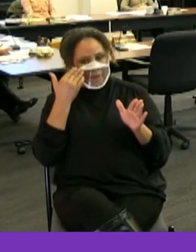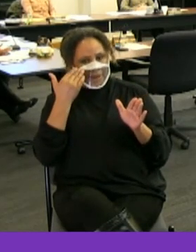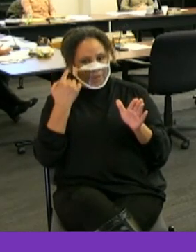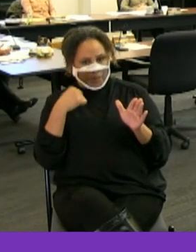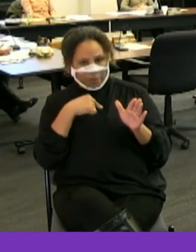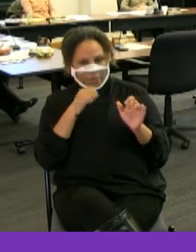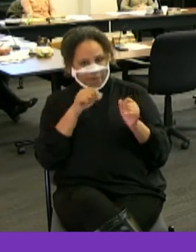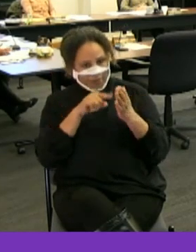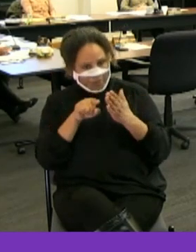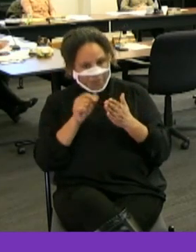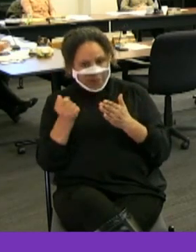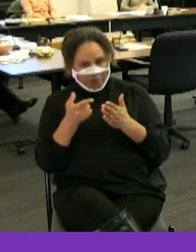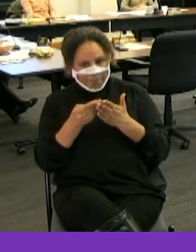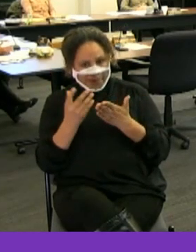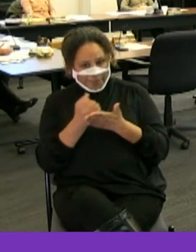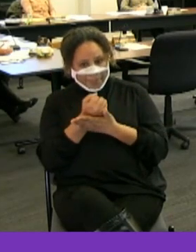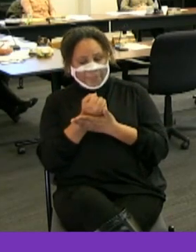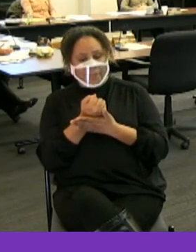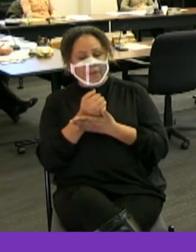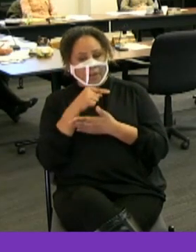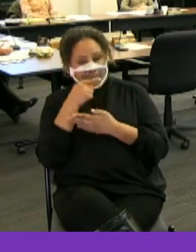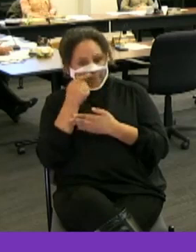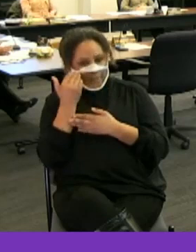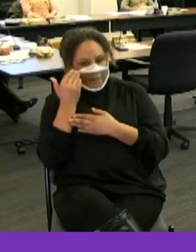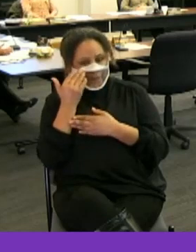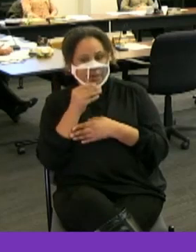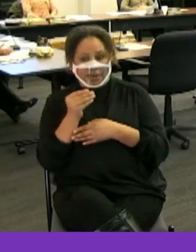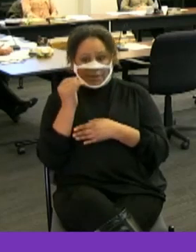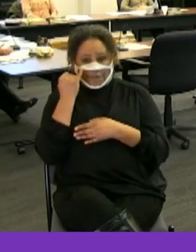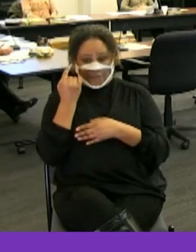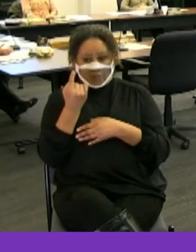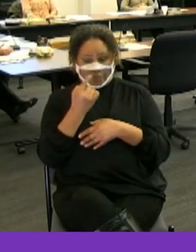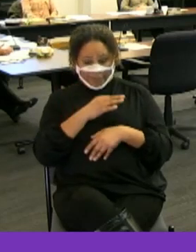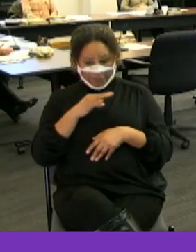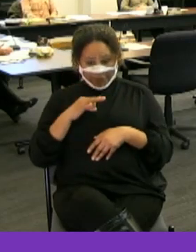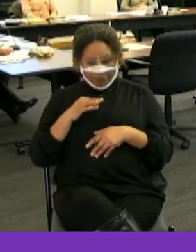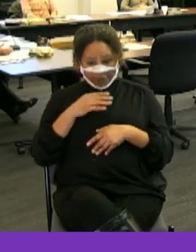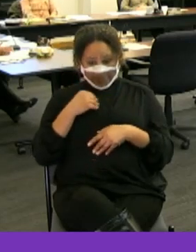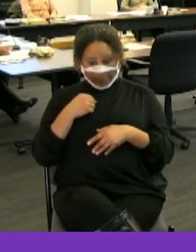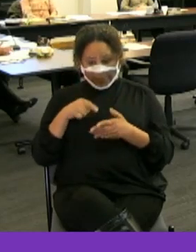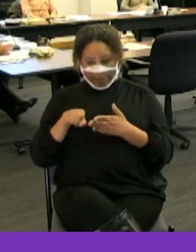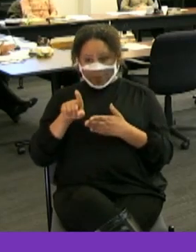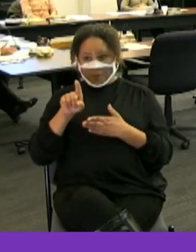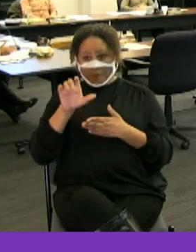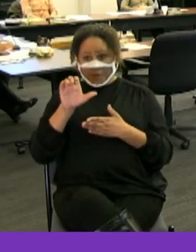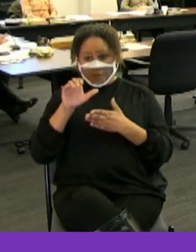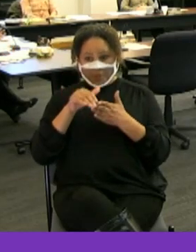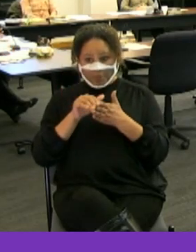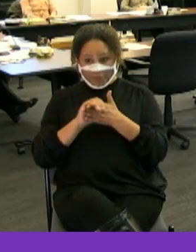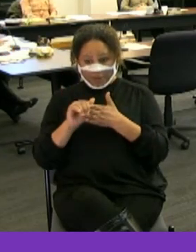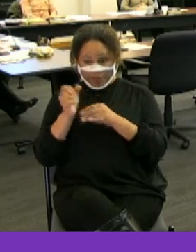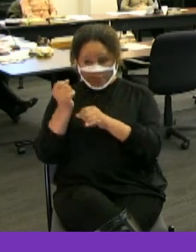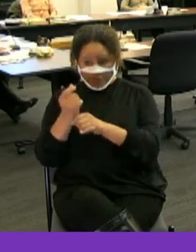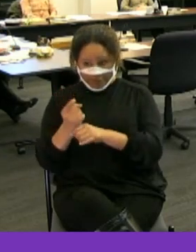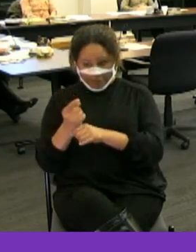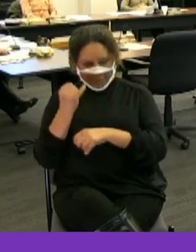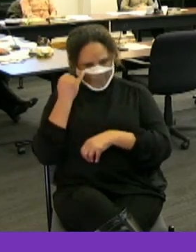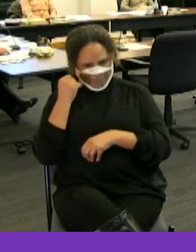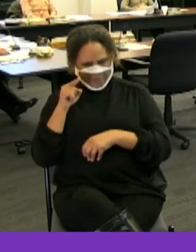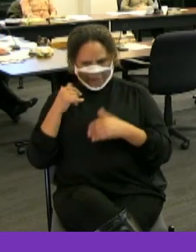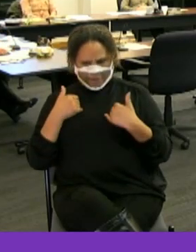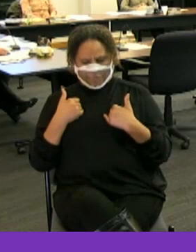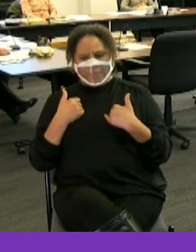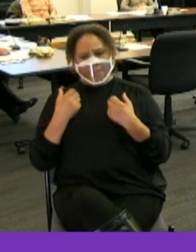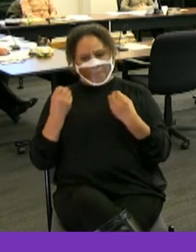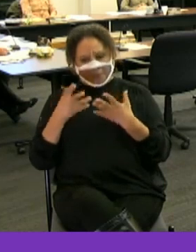All the salaries are public knowledge. If we have one faculty member that is paid $100,000 a year, and let's say they have a very good